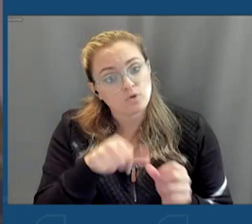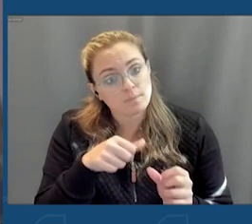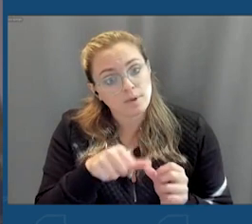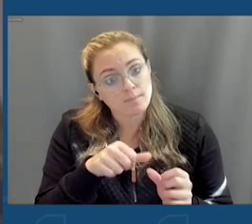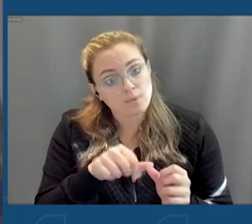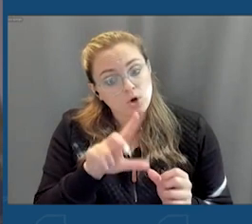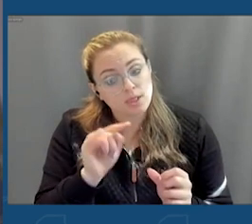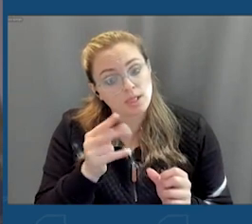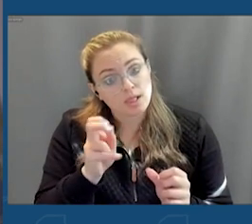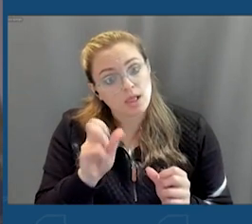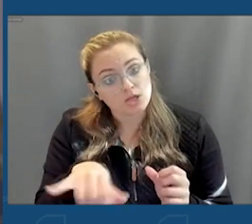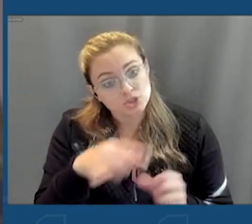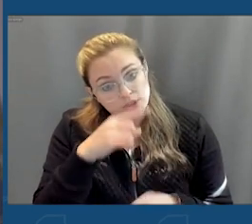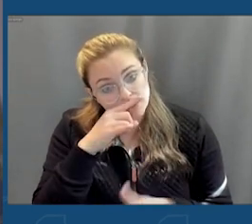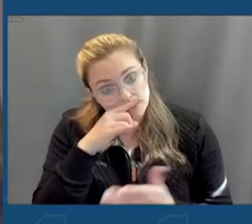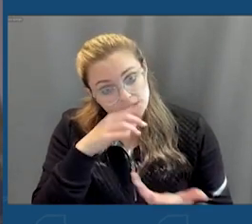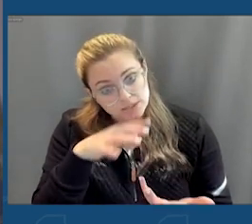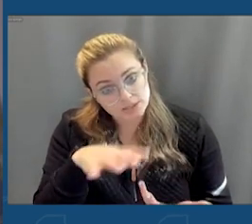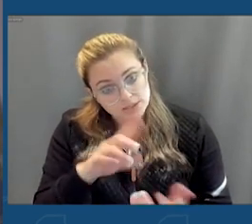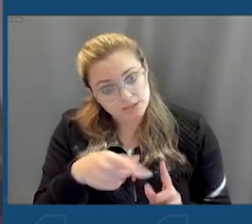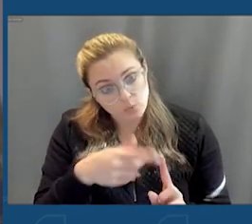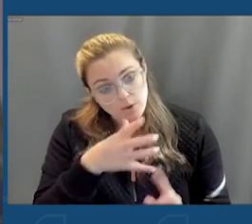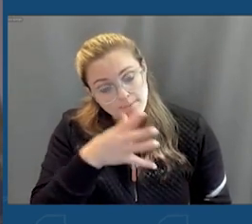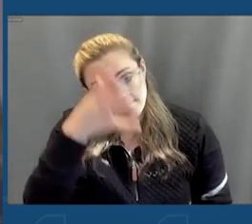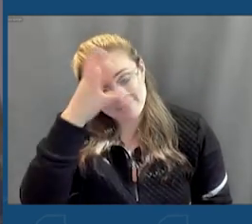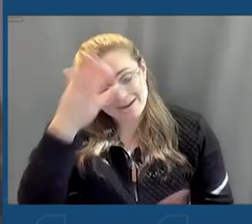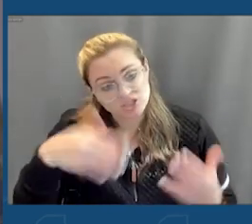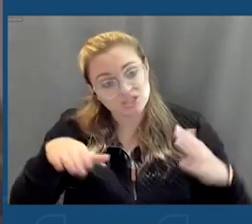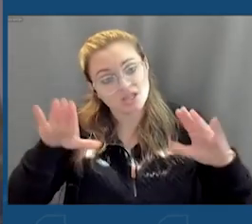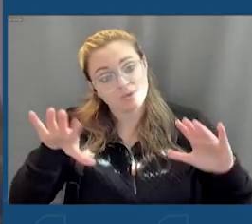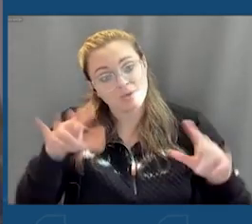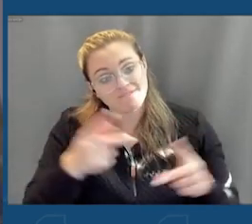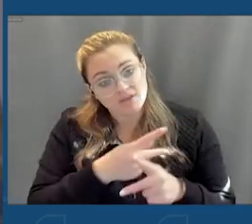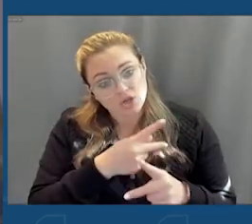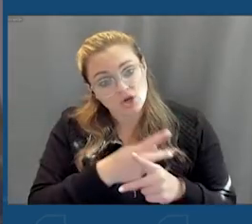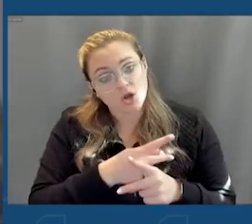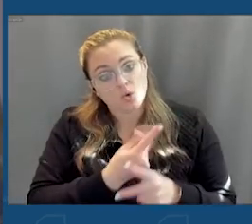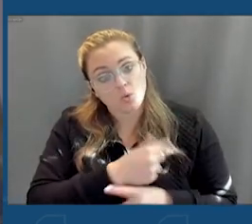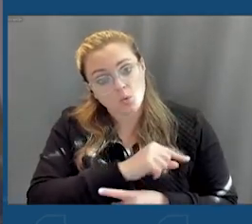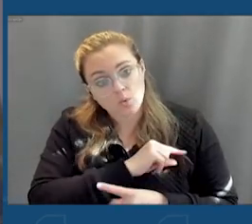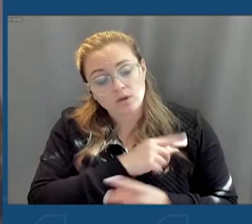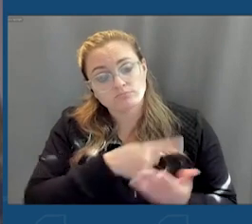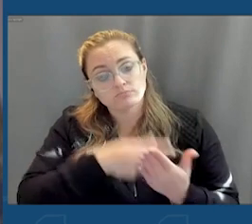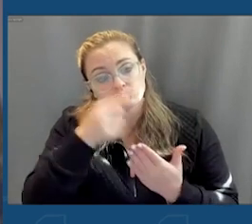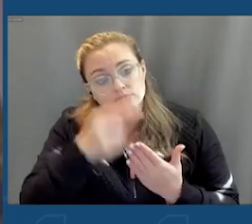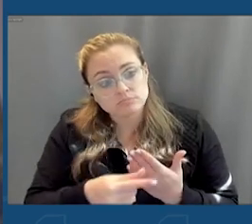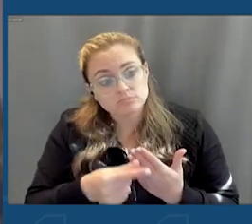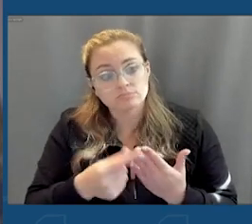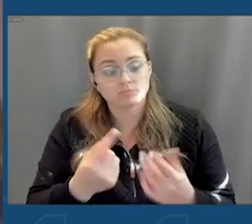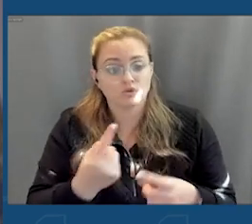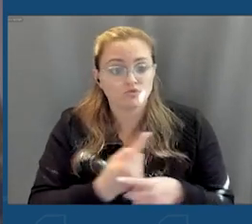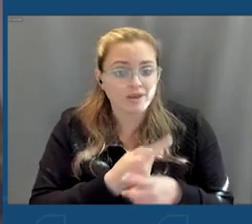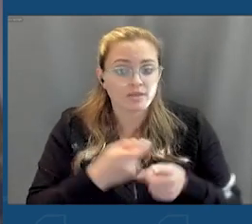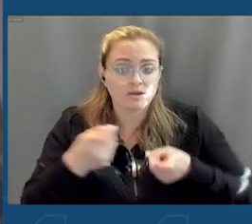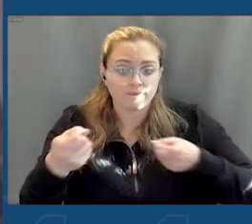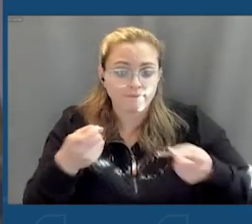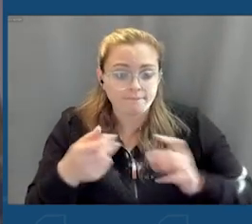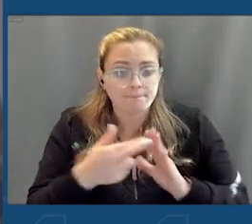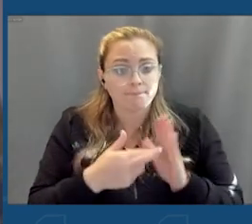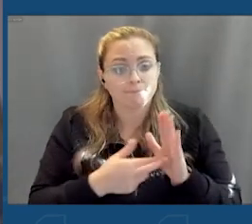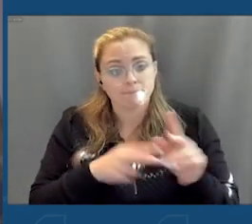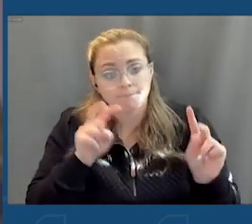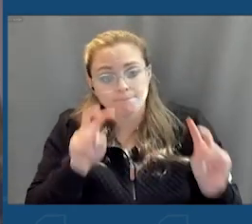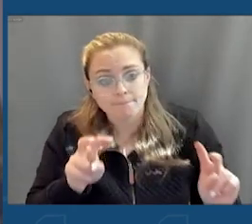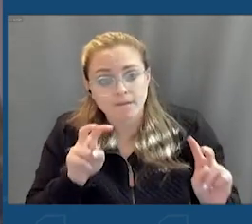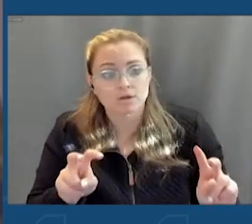kids? When parents give up on finding quality programs that are regulated, that are monitored, you get